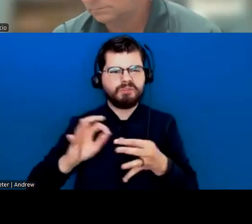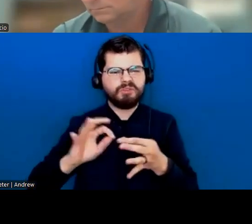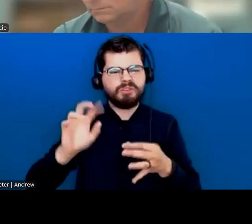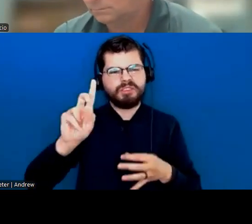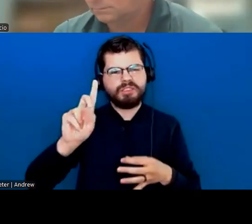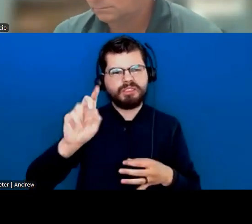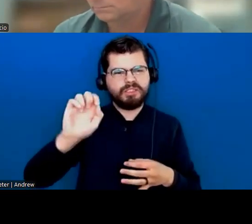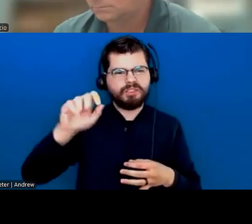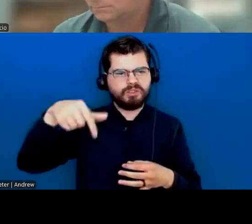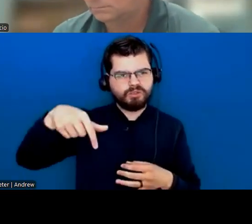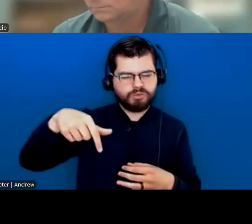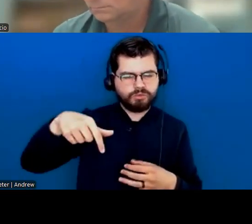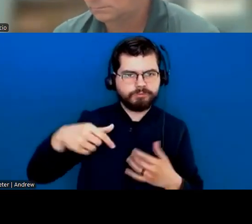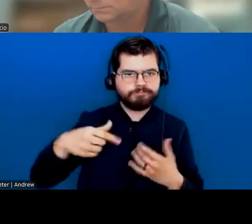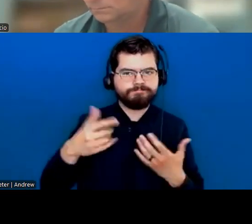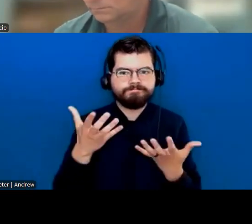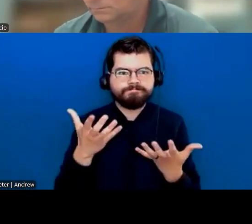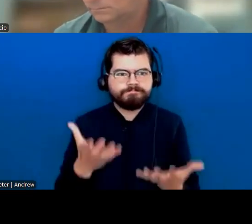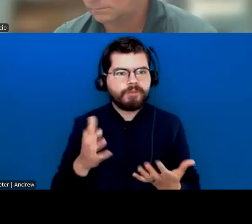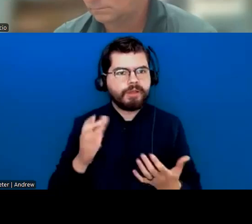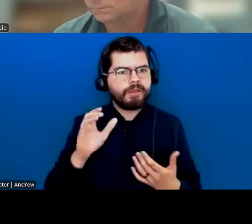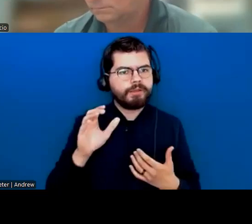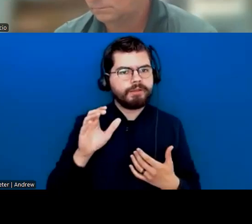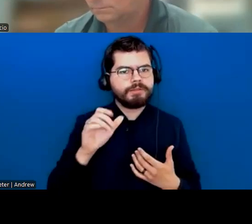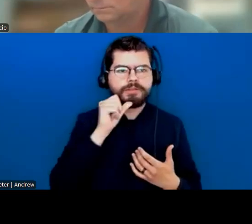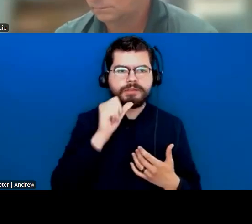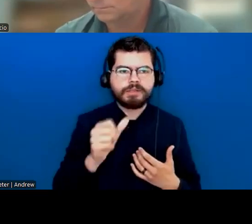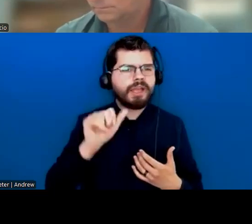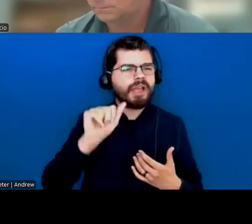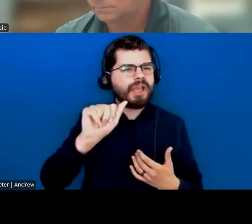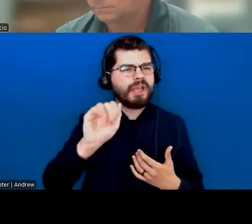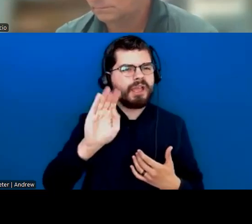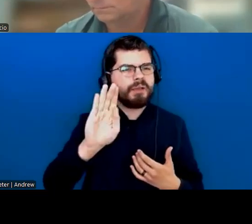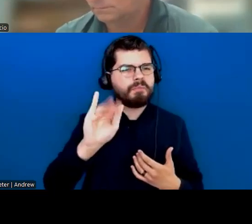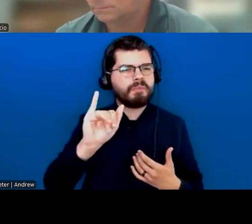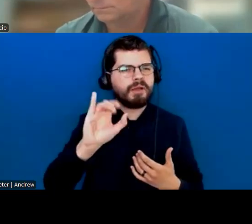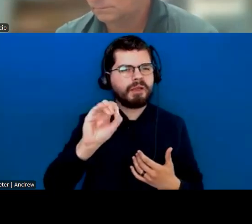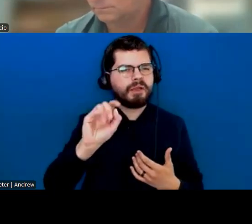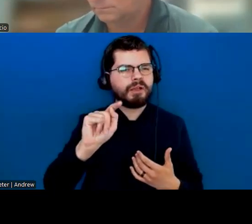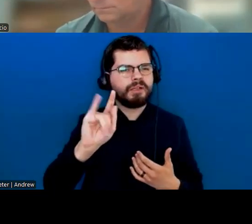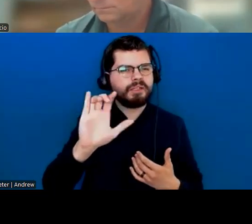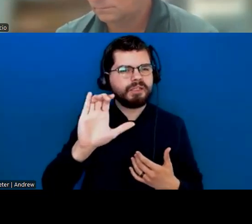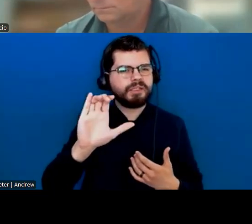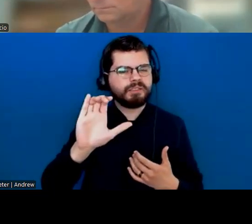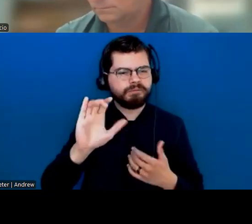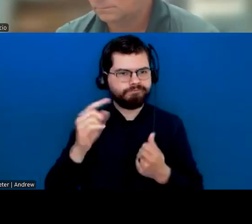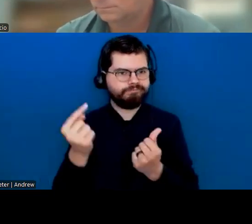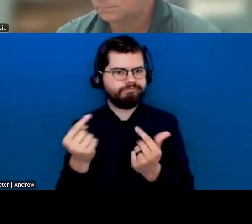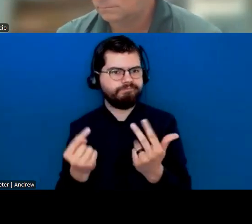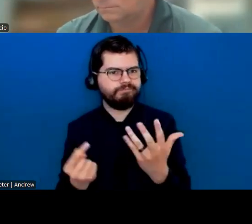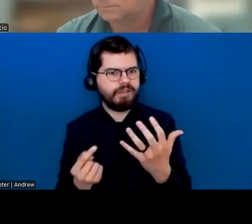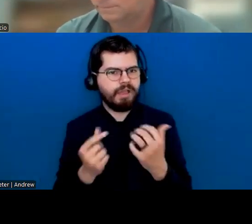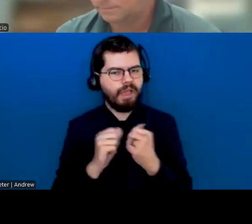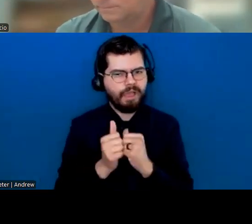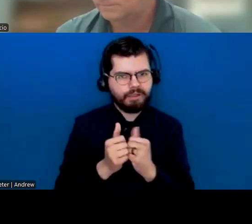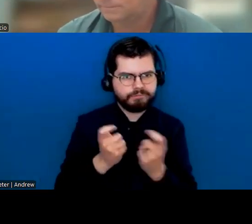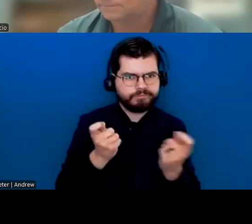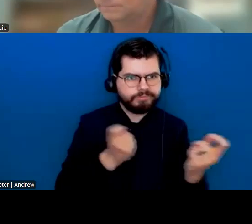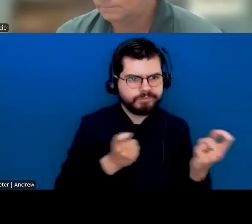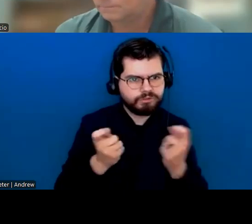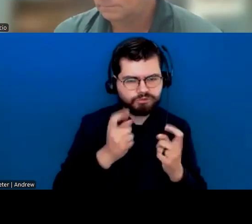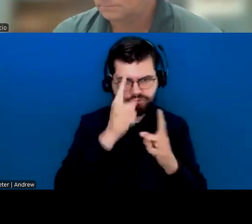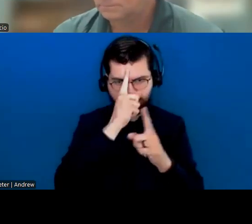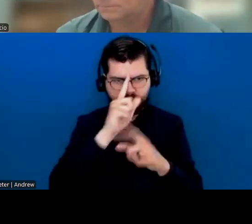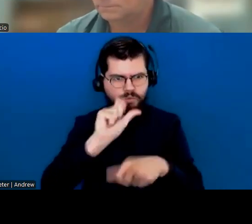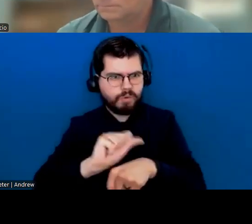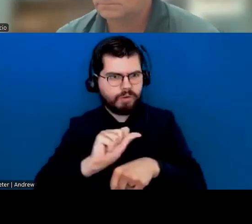of abiotic factors, or maybe even community factors in the very practical aspects of getting the work done?